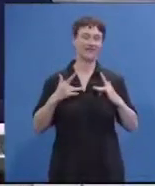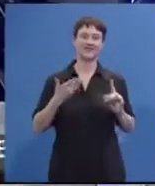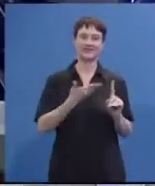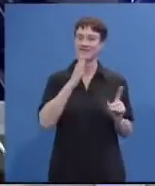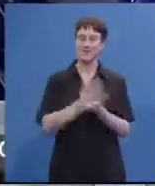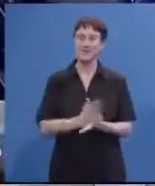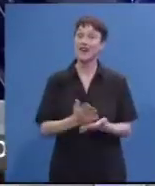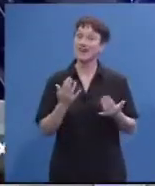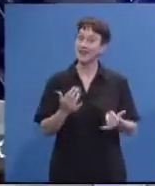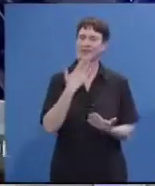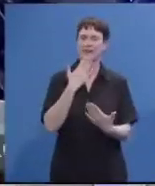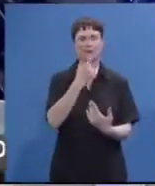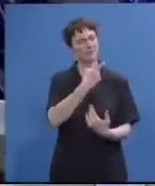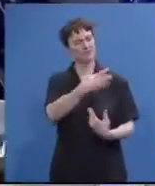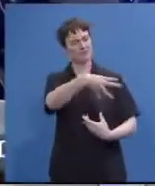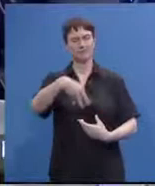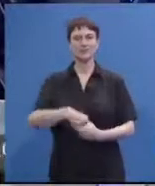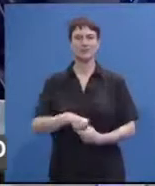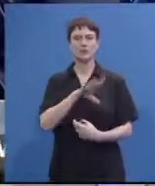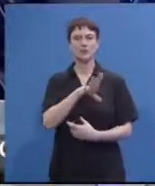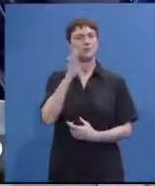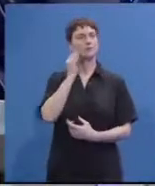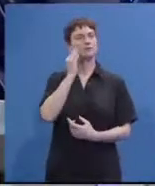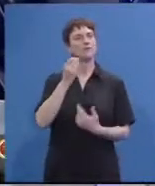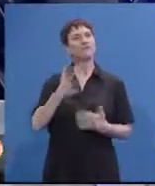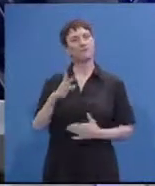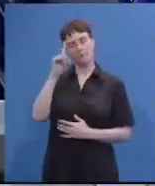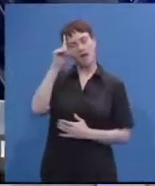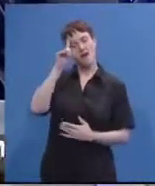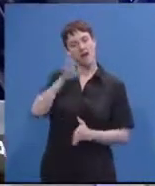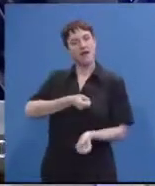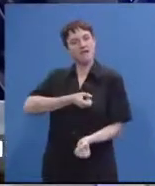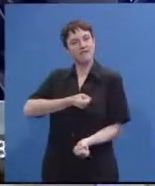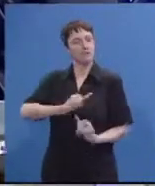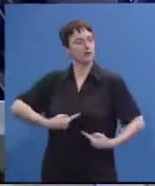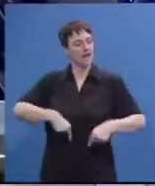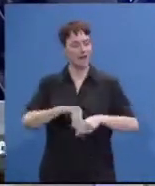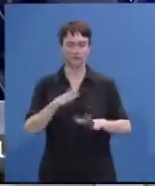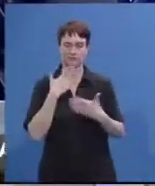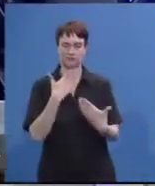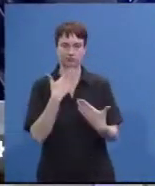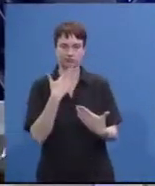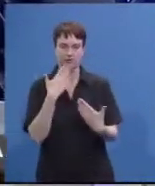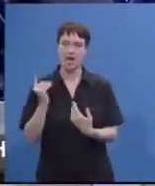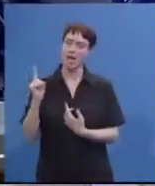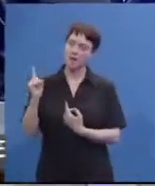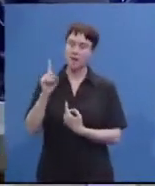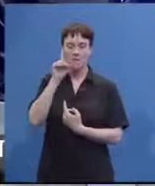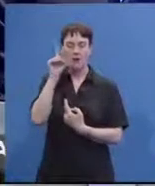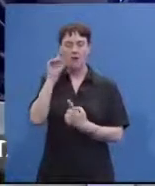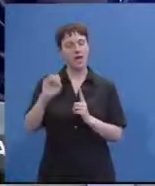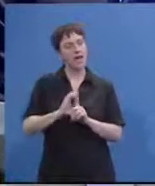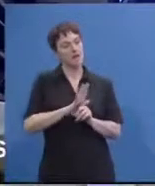time to come to studio and sharing your experiences and your moments of inspiration with us. Tata